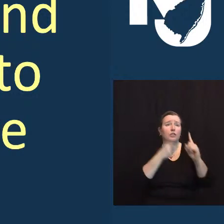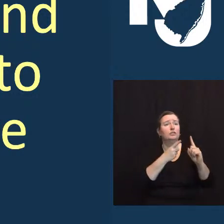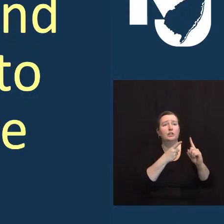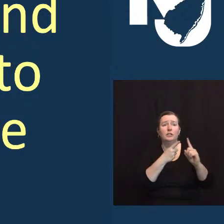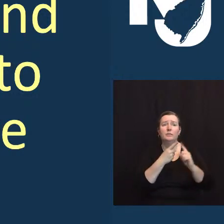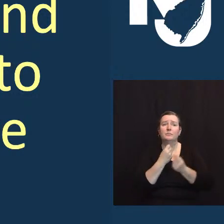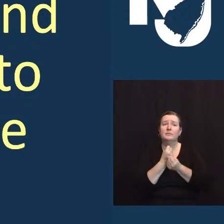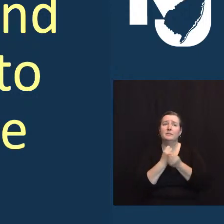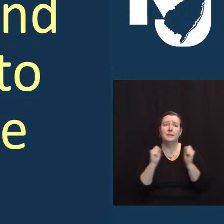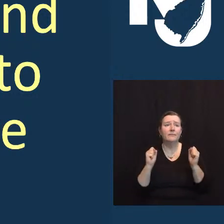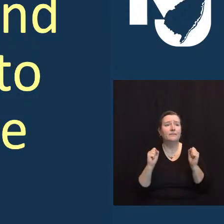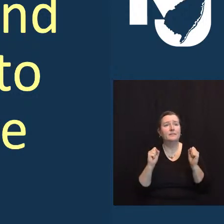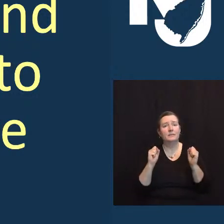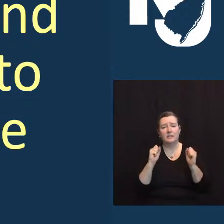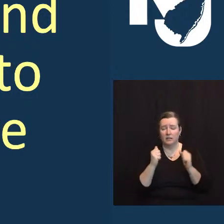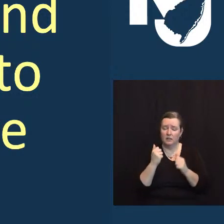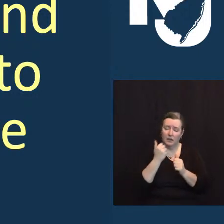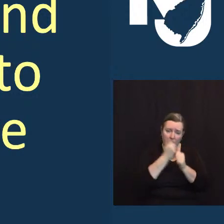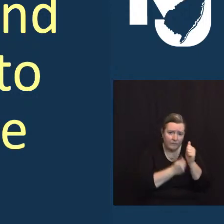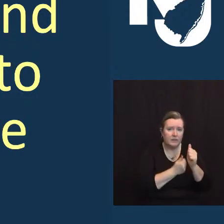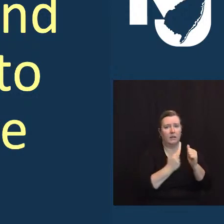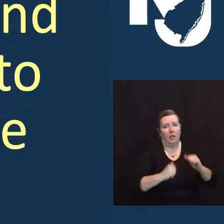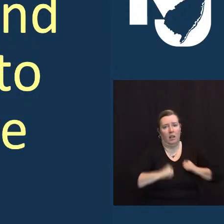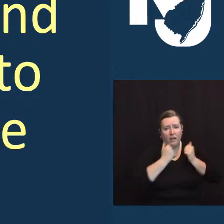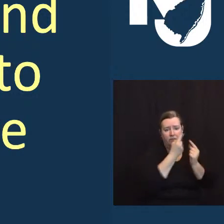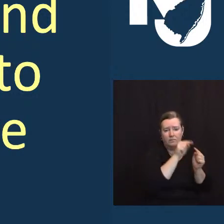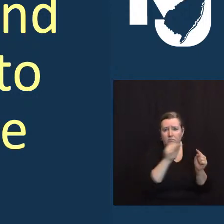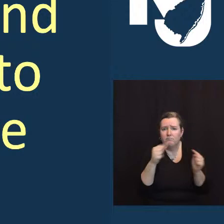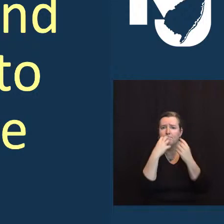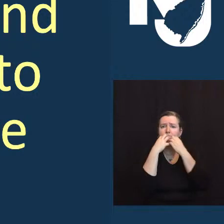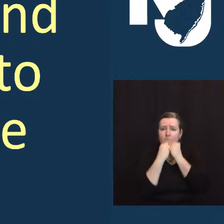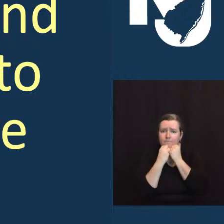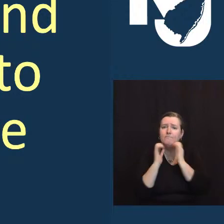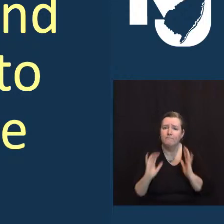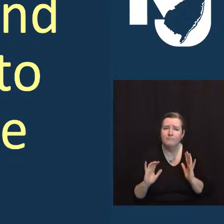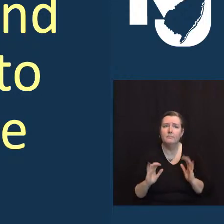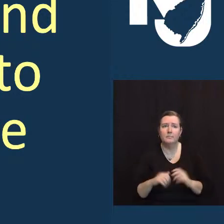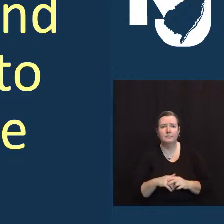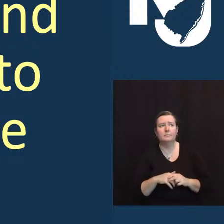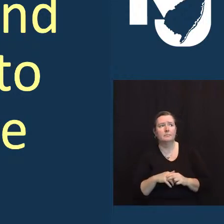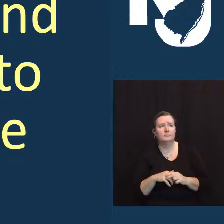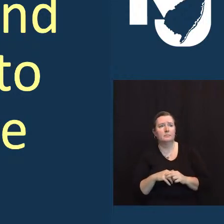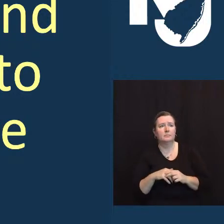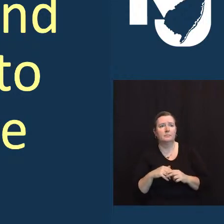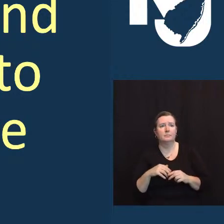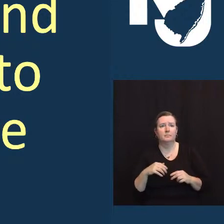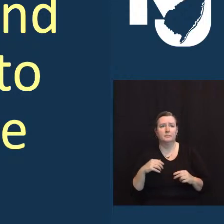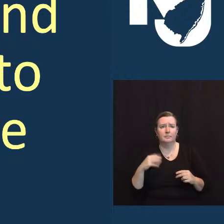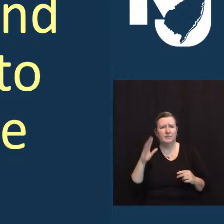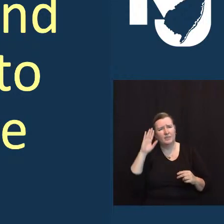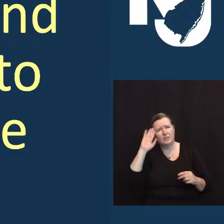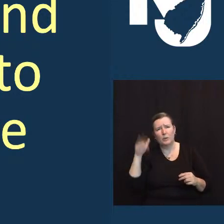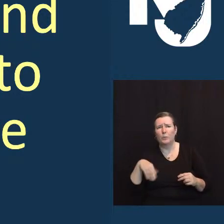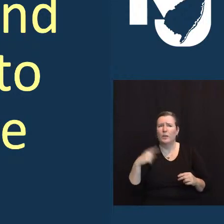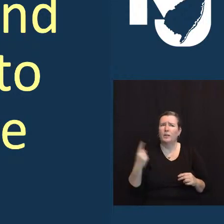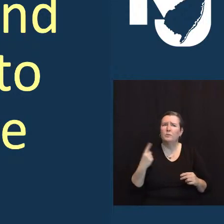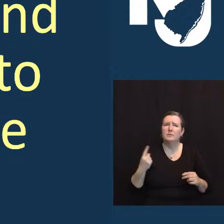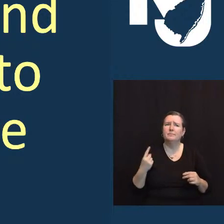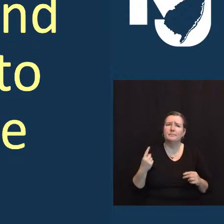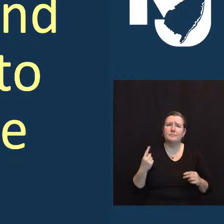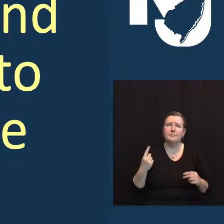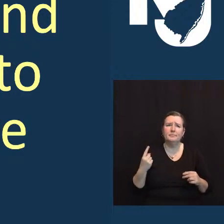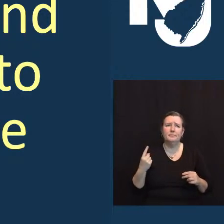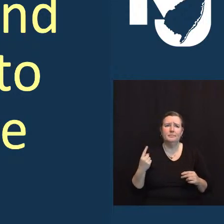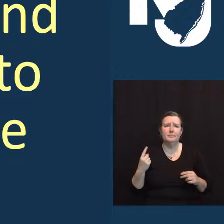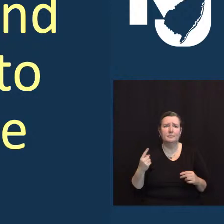of our New Jersey family is disposable. We have always known this in word, but you all have proven it